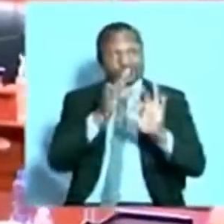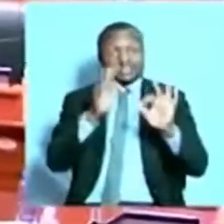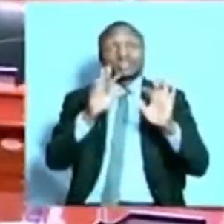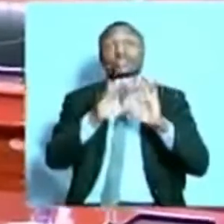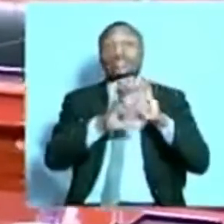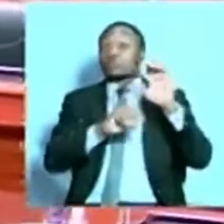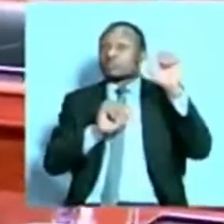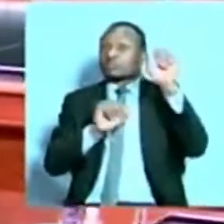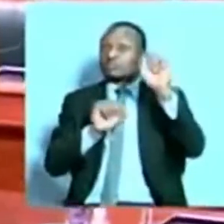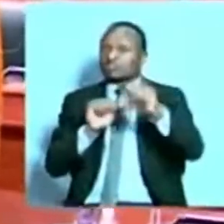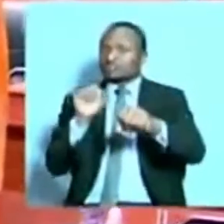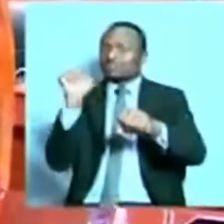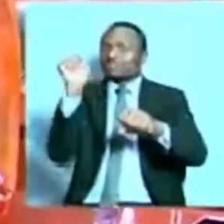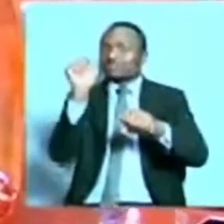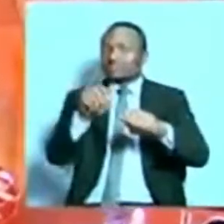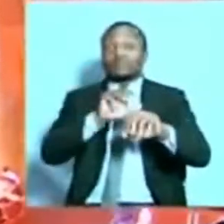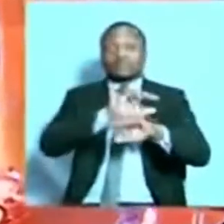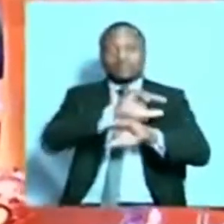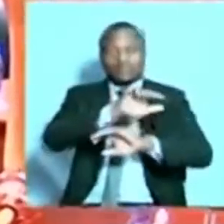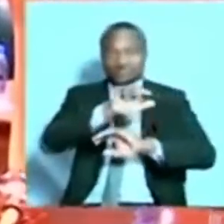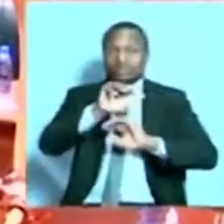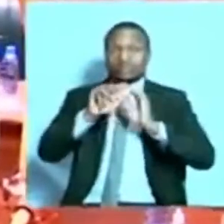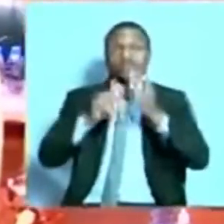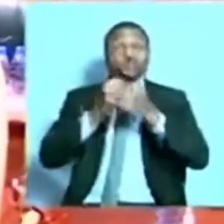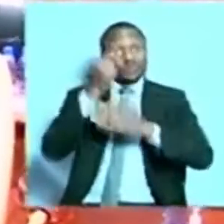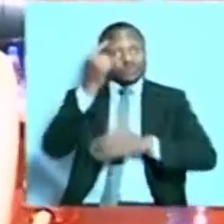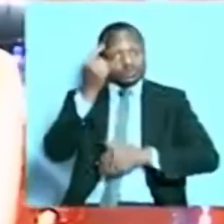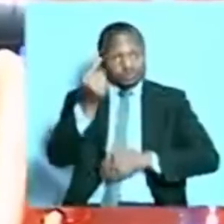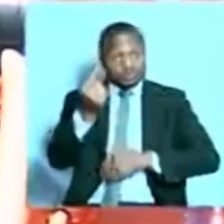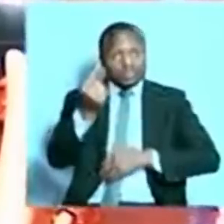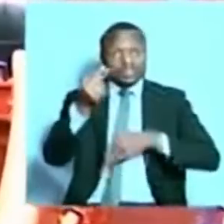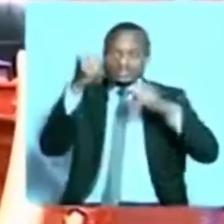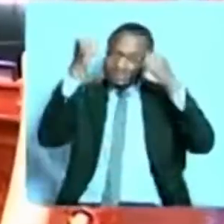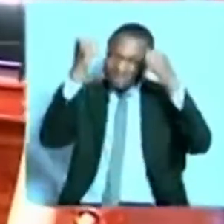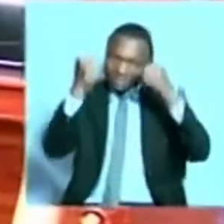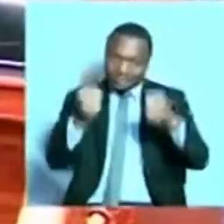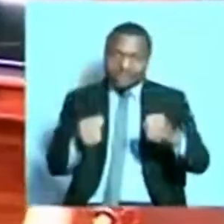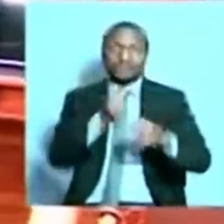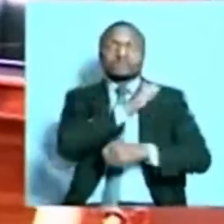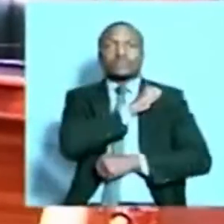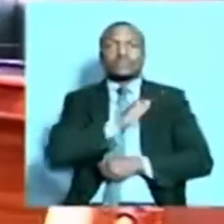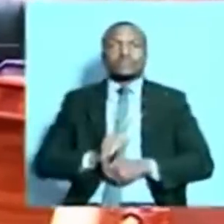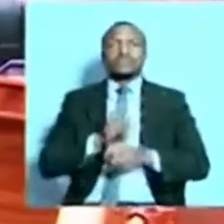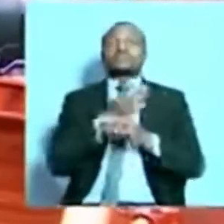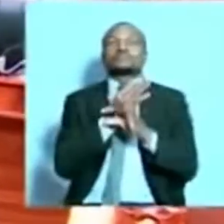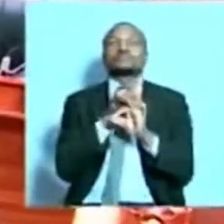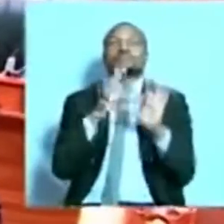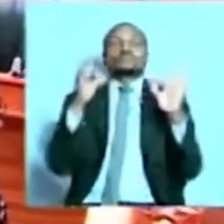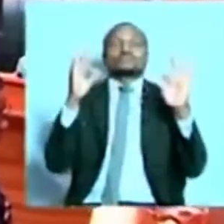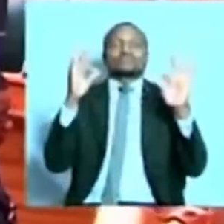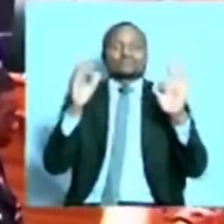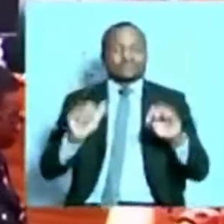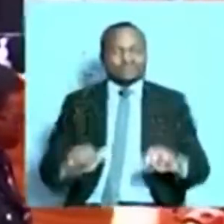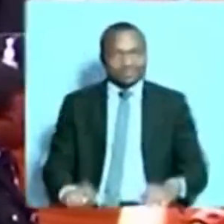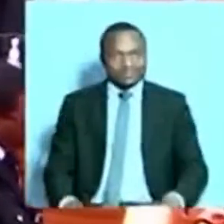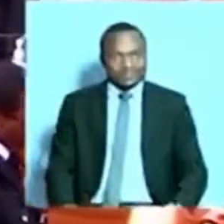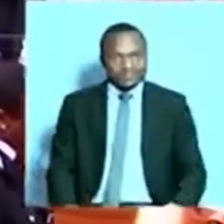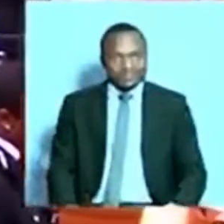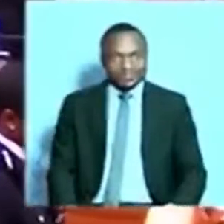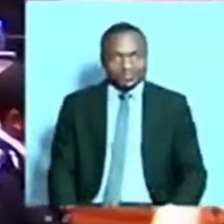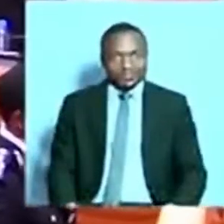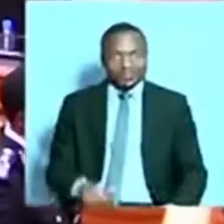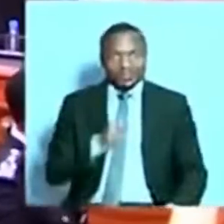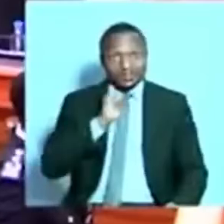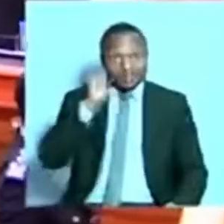want freedom's fight, oh, one, strong and